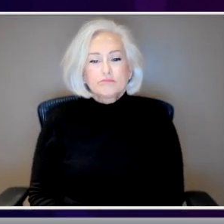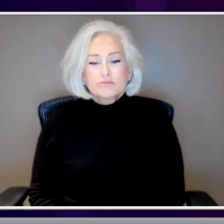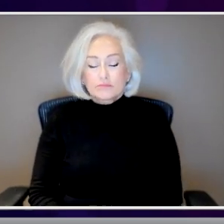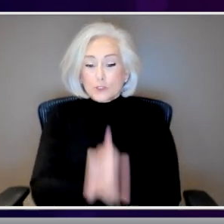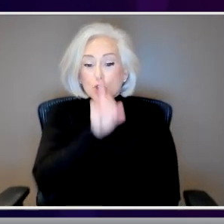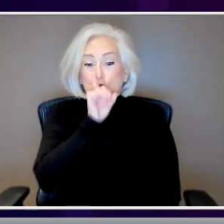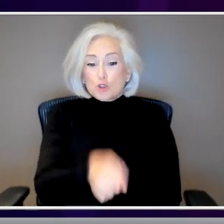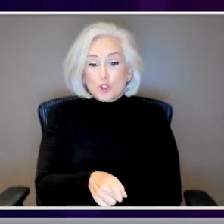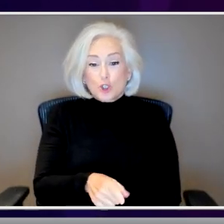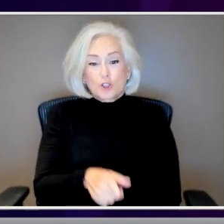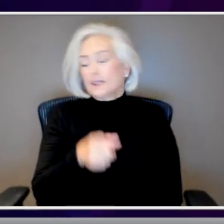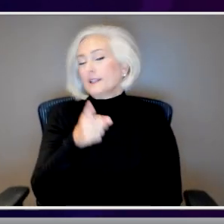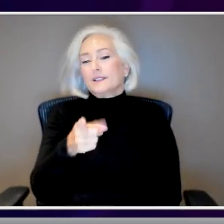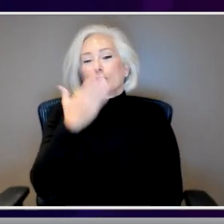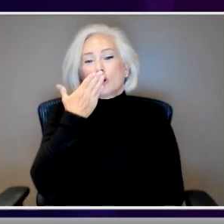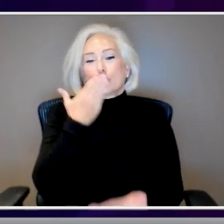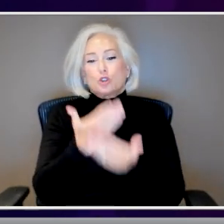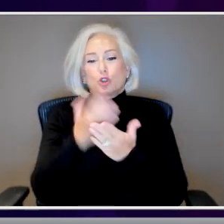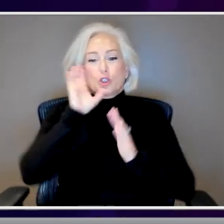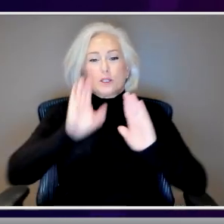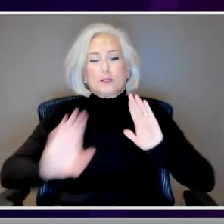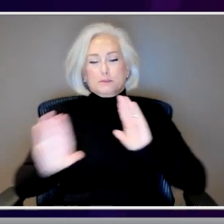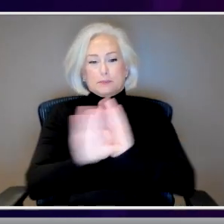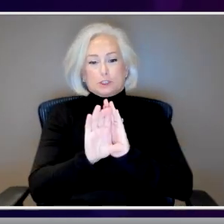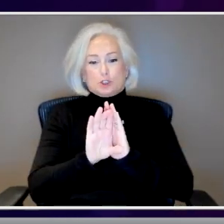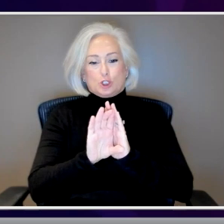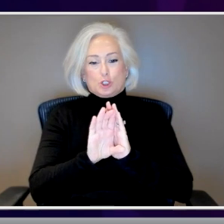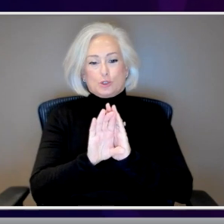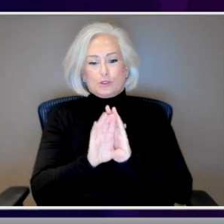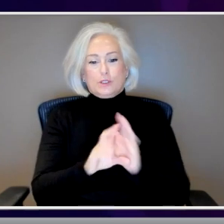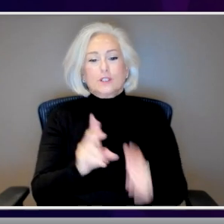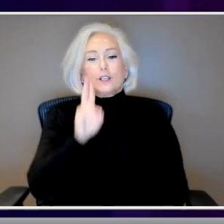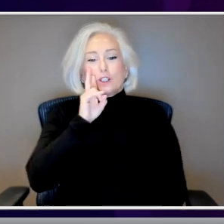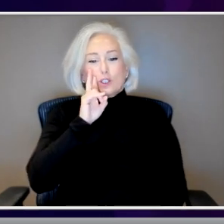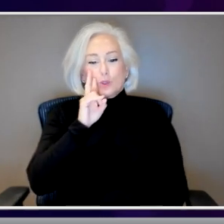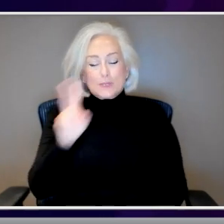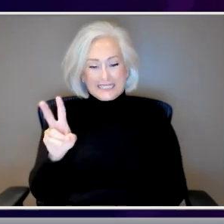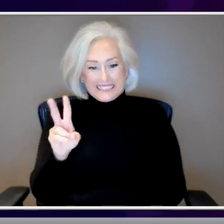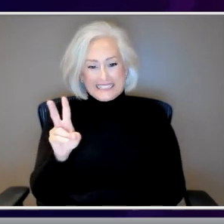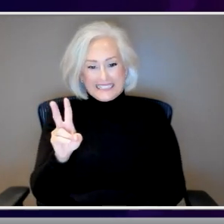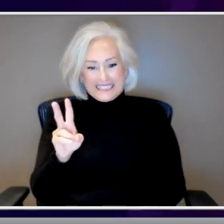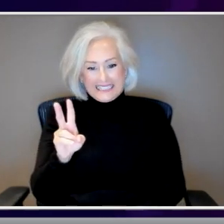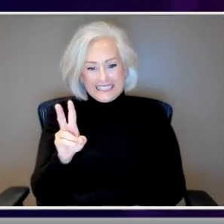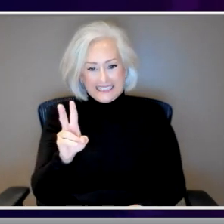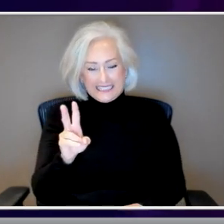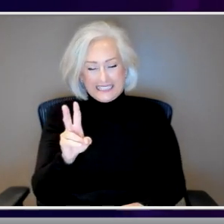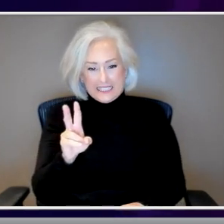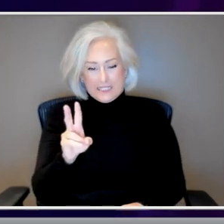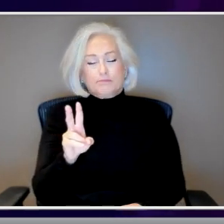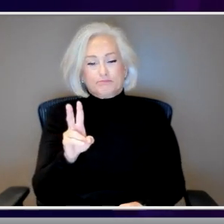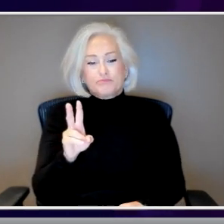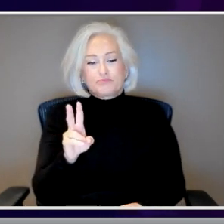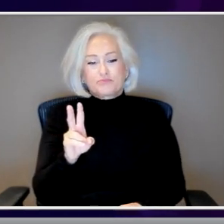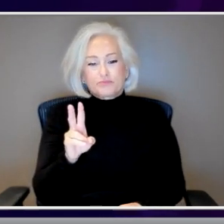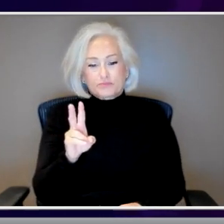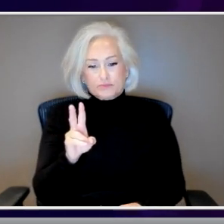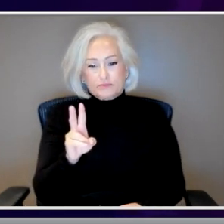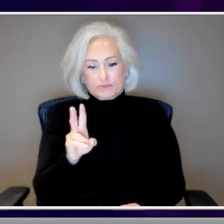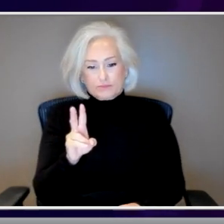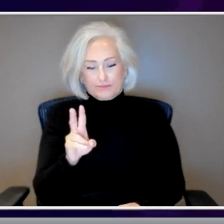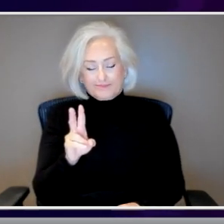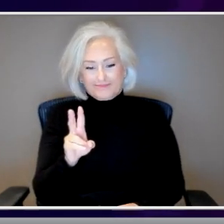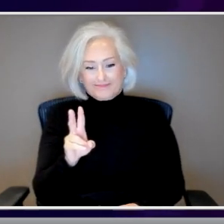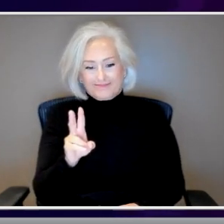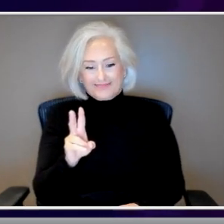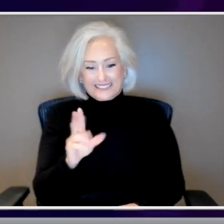is a great photo. So we see the direct communication. If you see, I'm sure Dr. You, like the